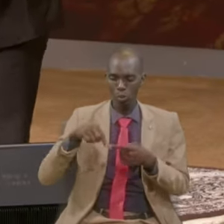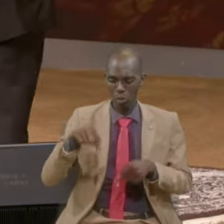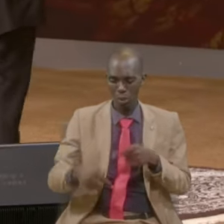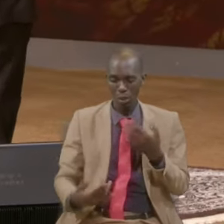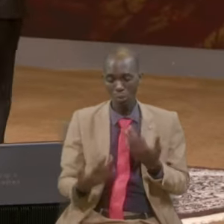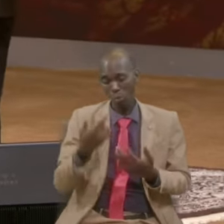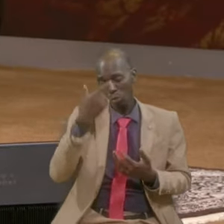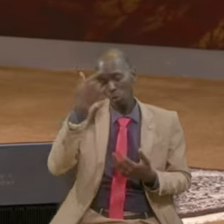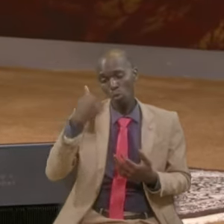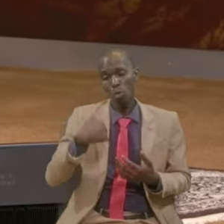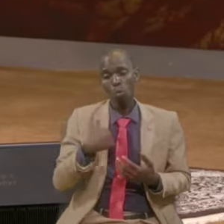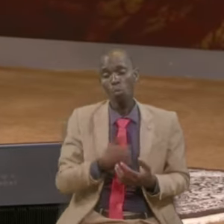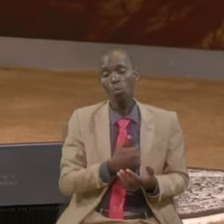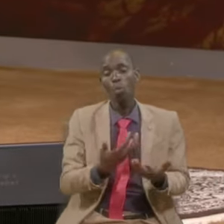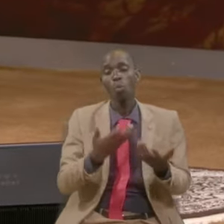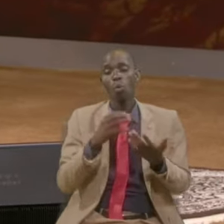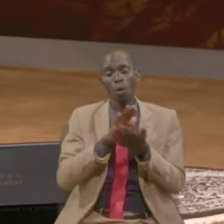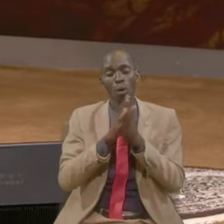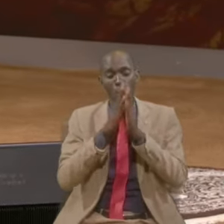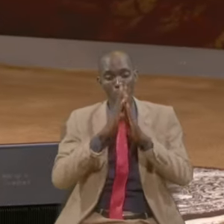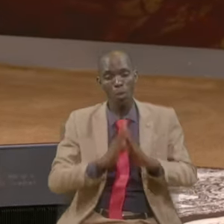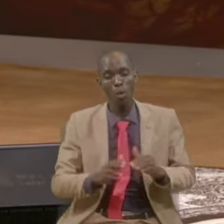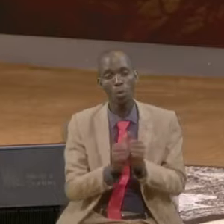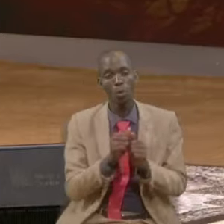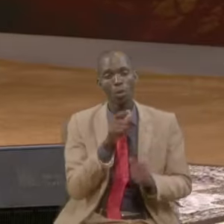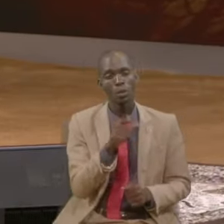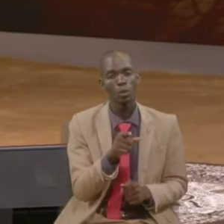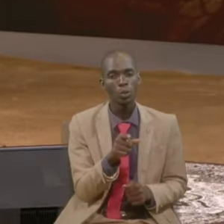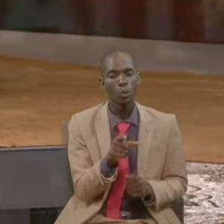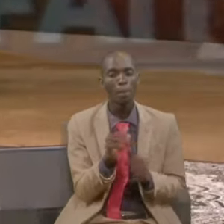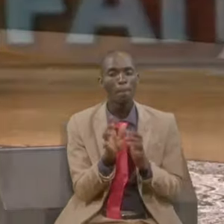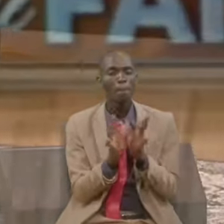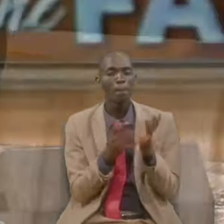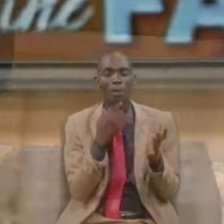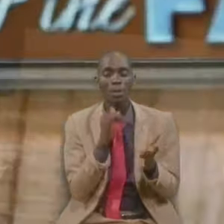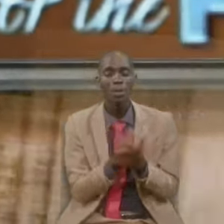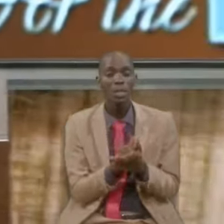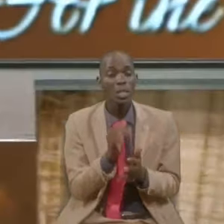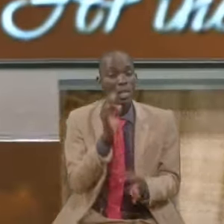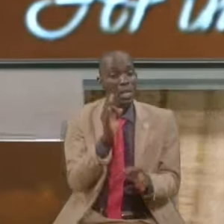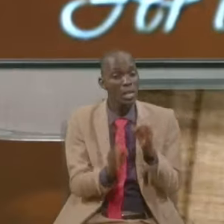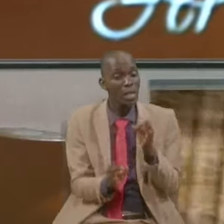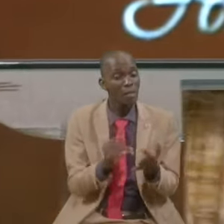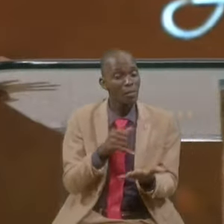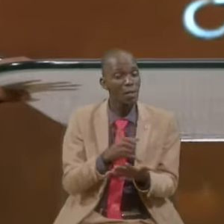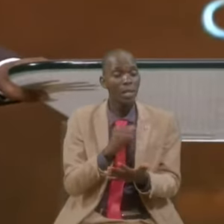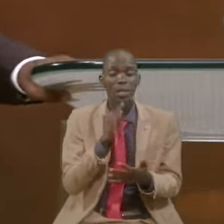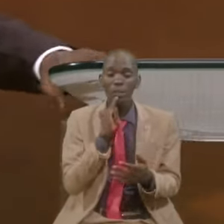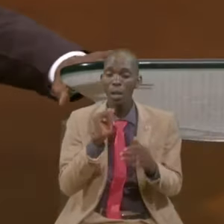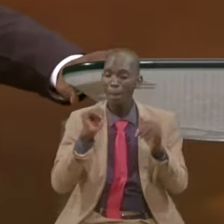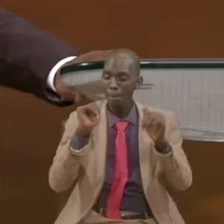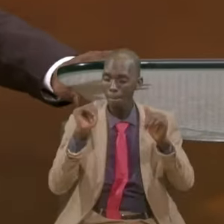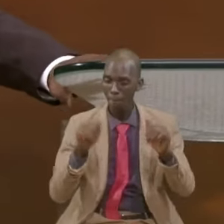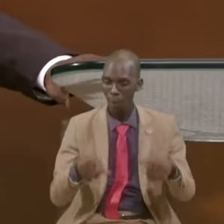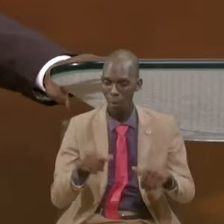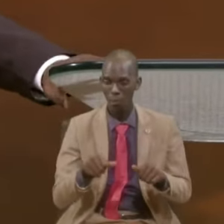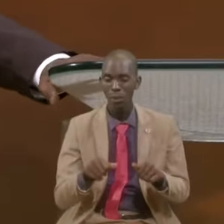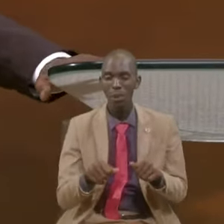says, if it be possible, as much as it lies in